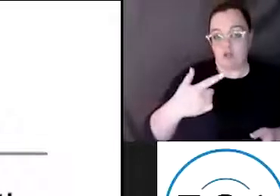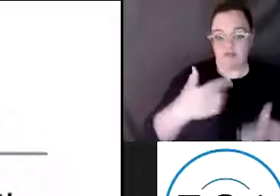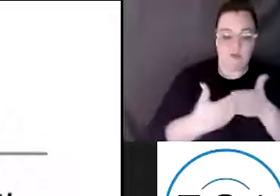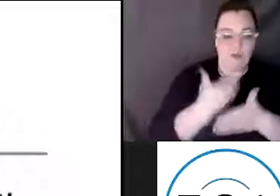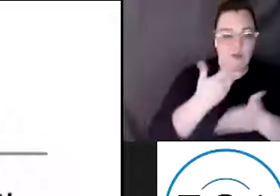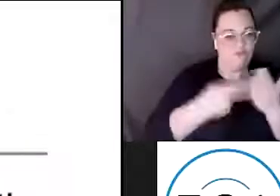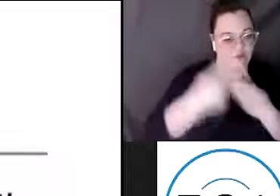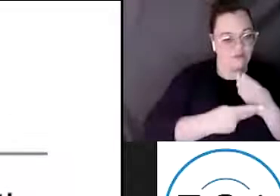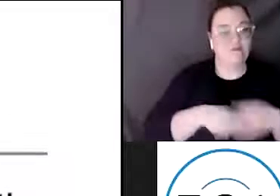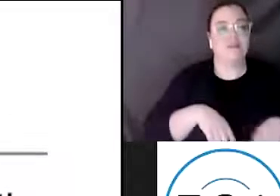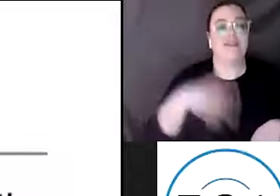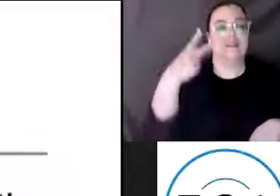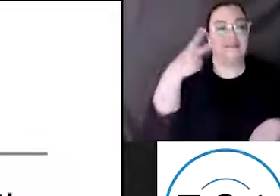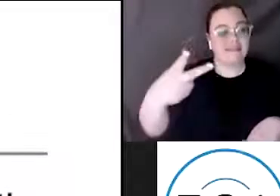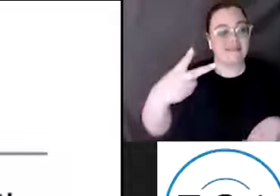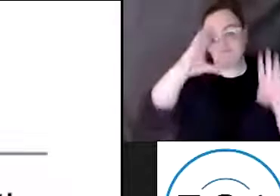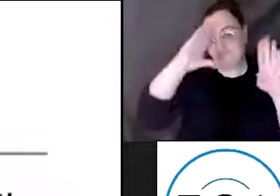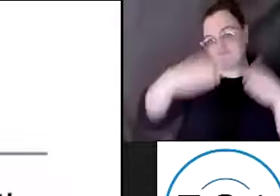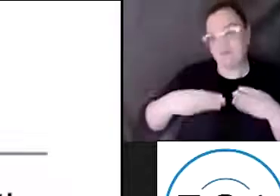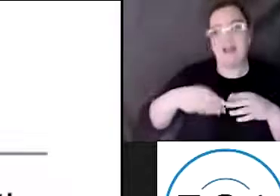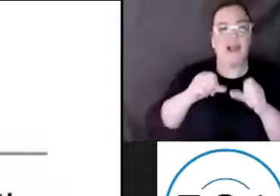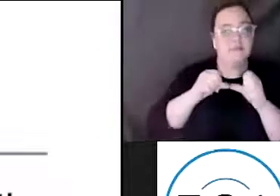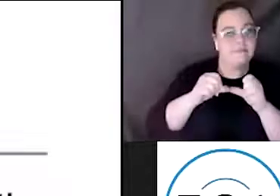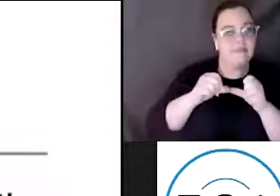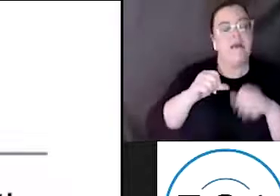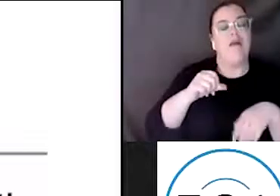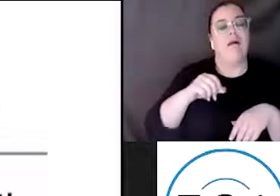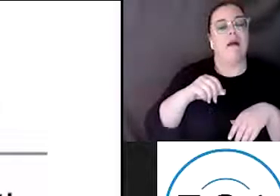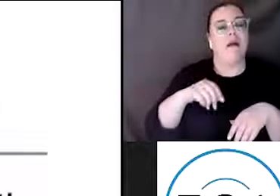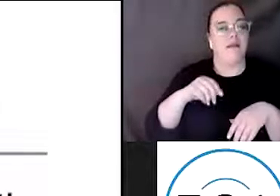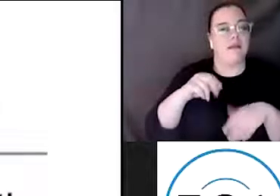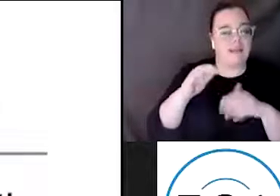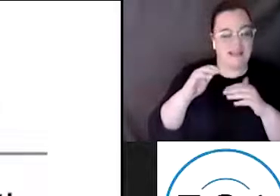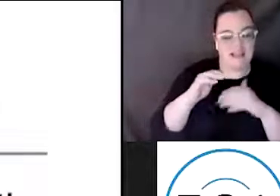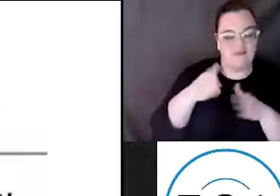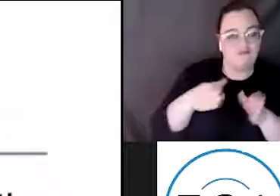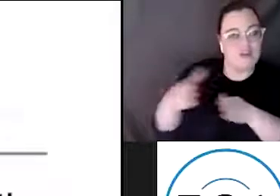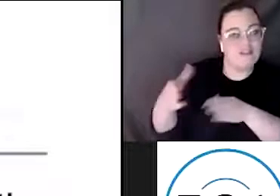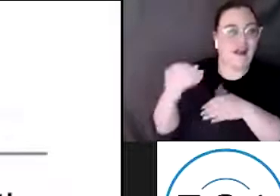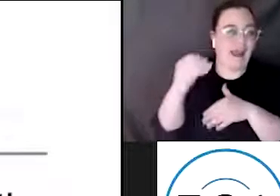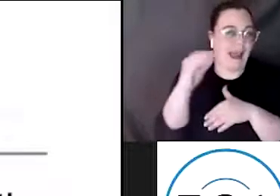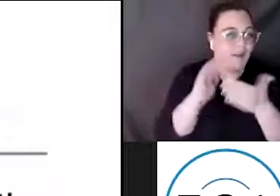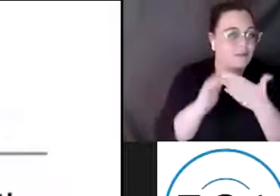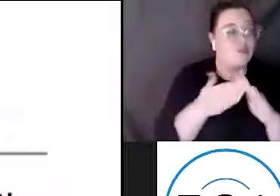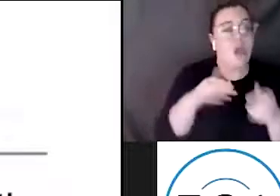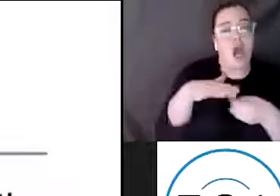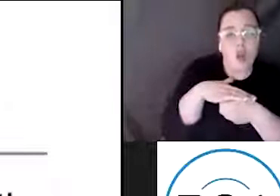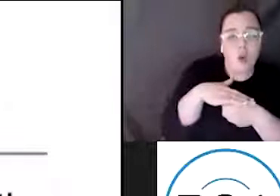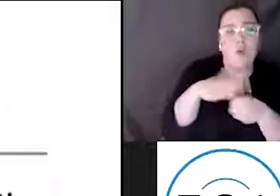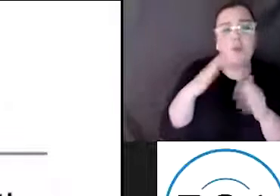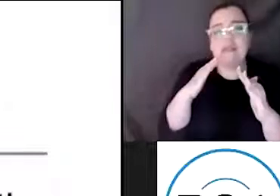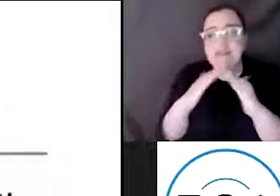says, building resilient infrastructure and communities, and local jurisdictions, cities, counties, states,